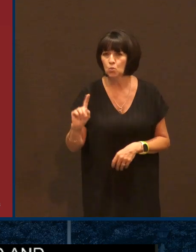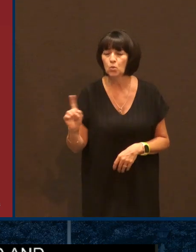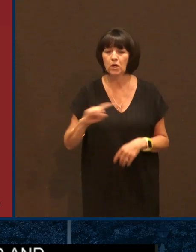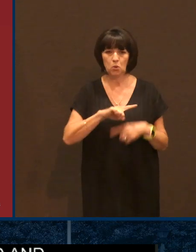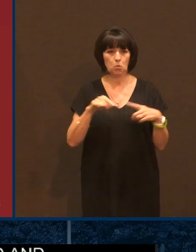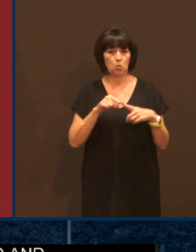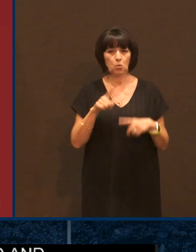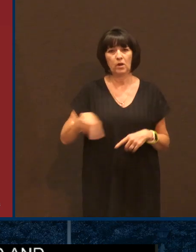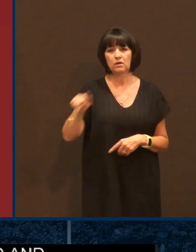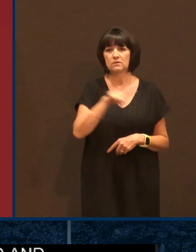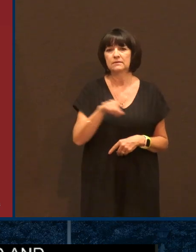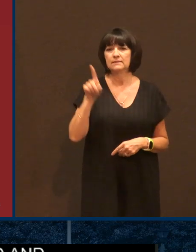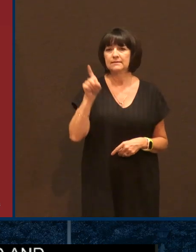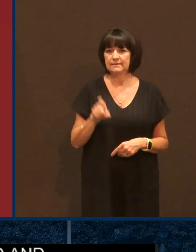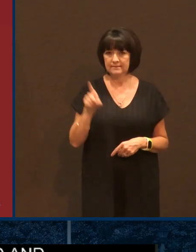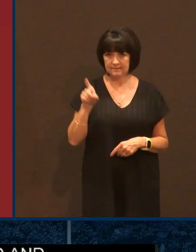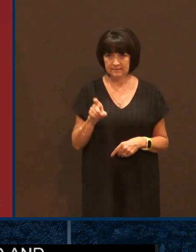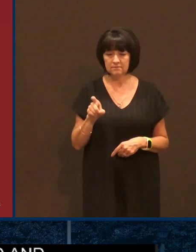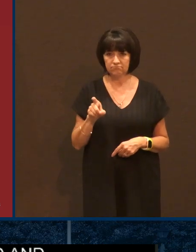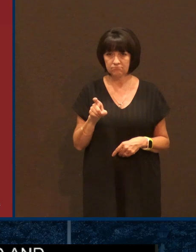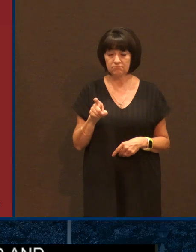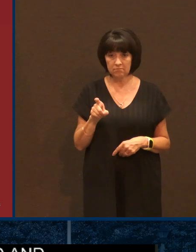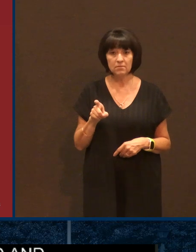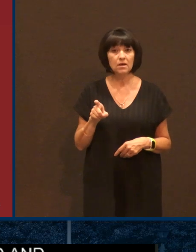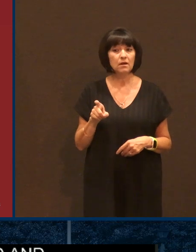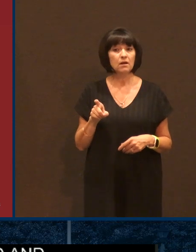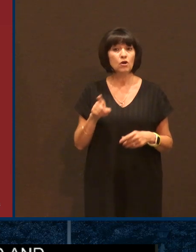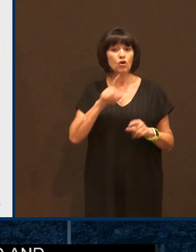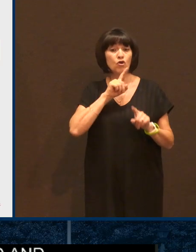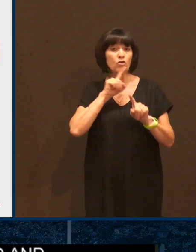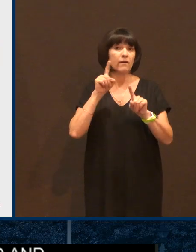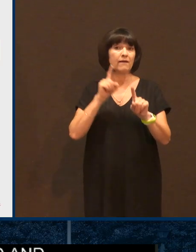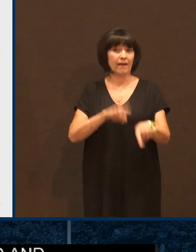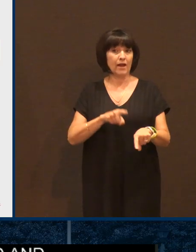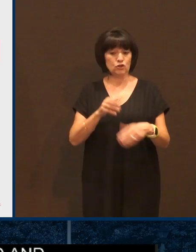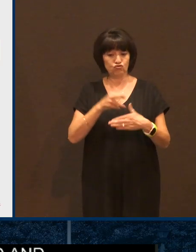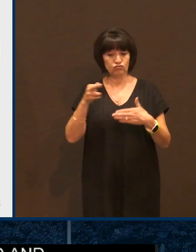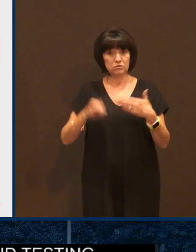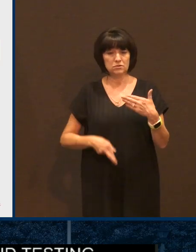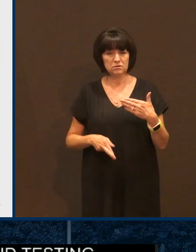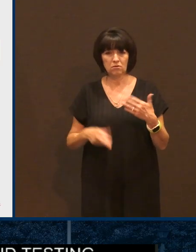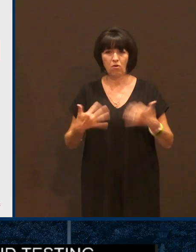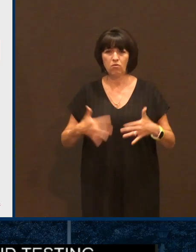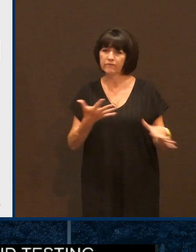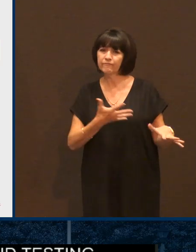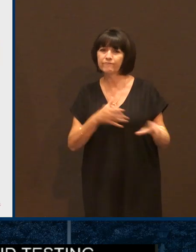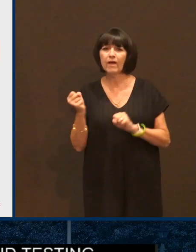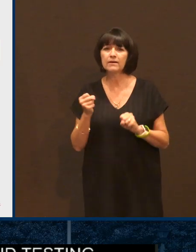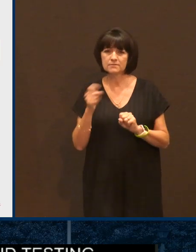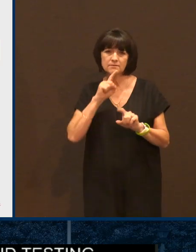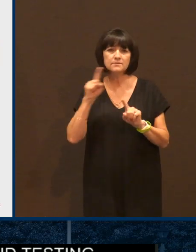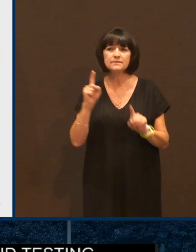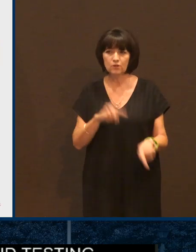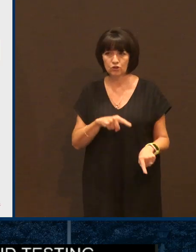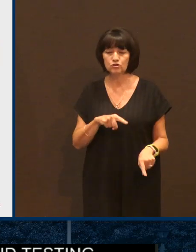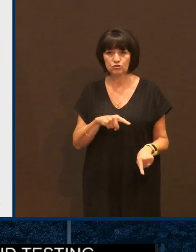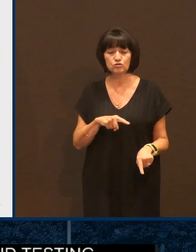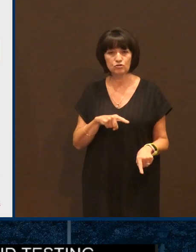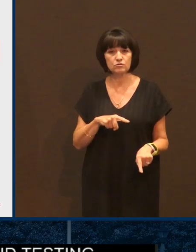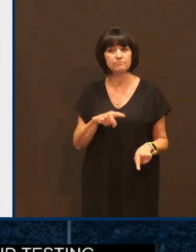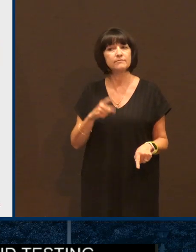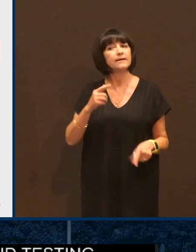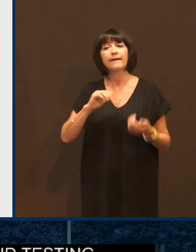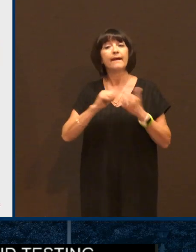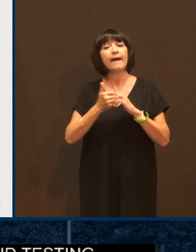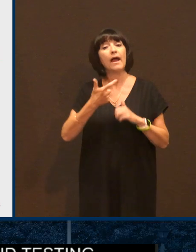getting results back as quickly as possible. So on the next slide, I talk about some of the balancing